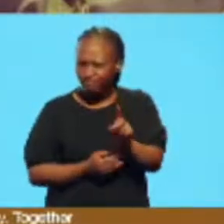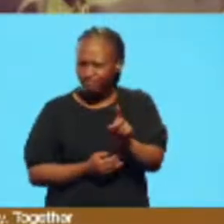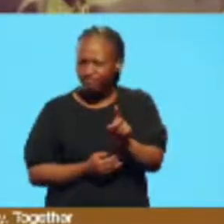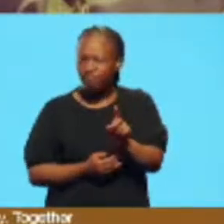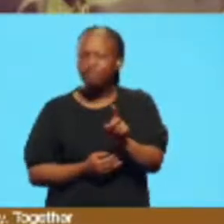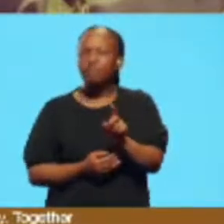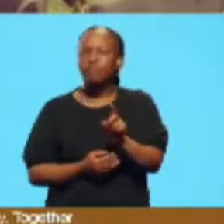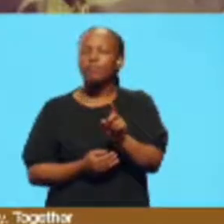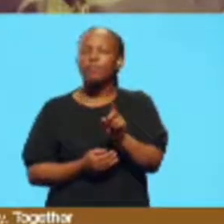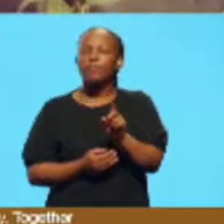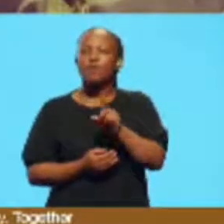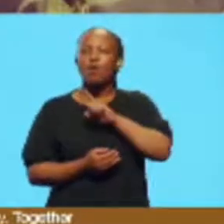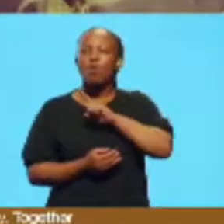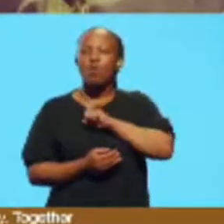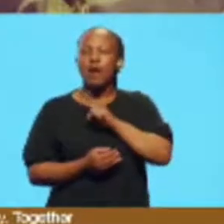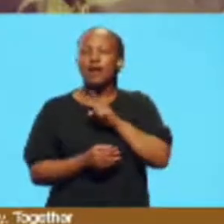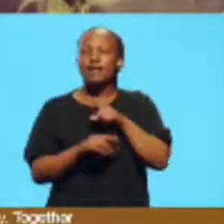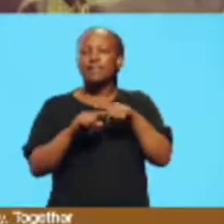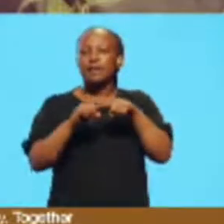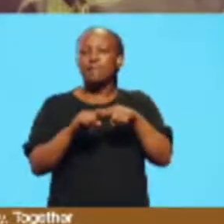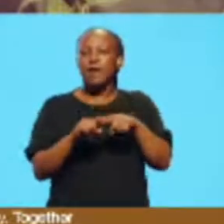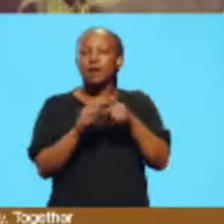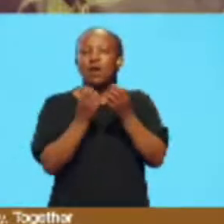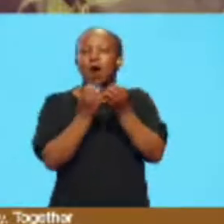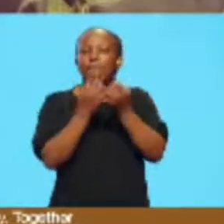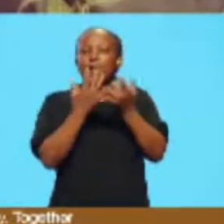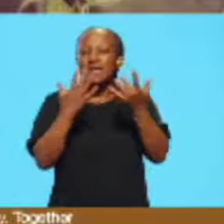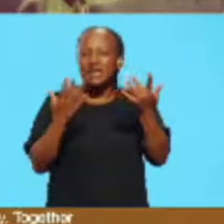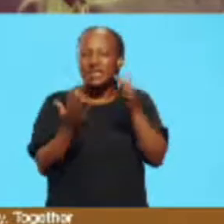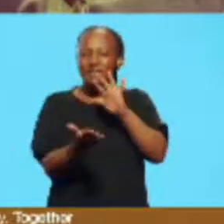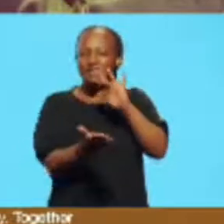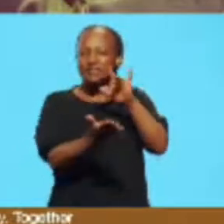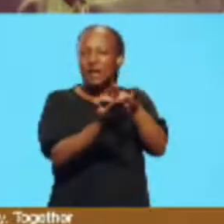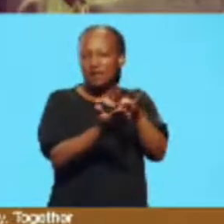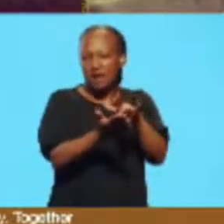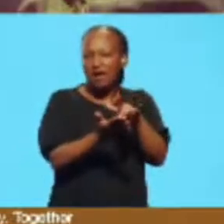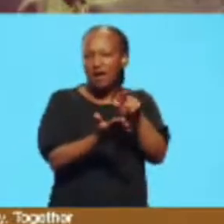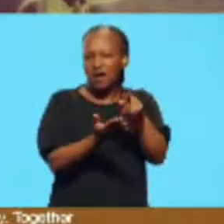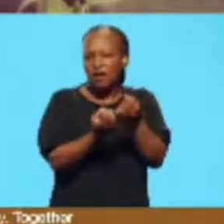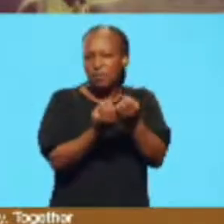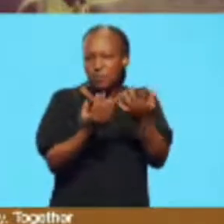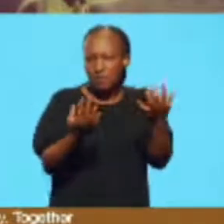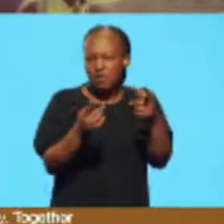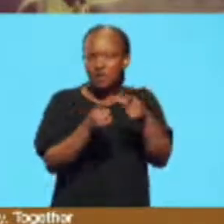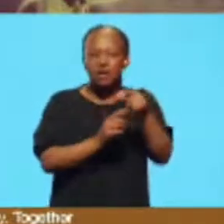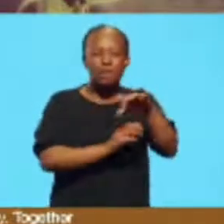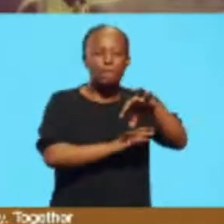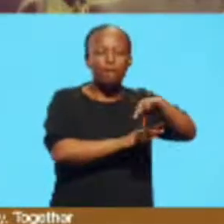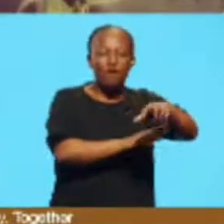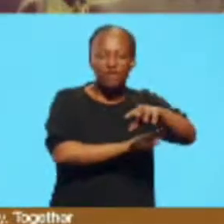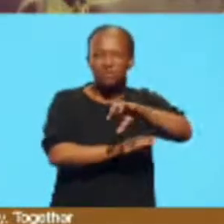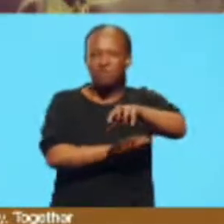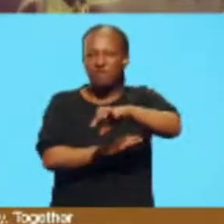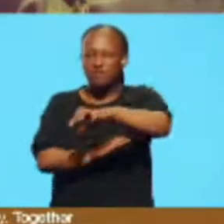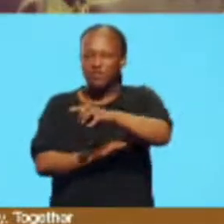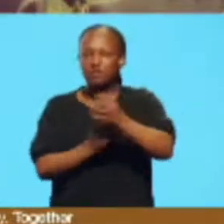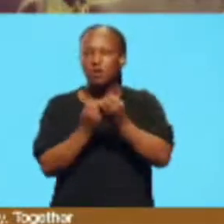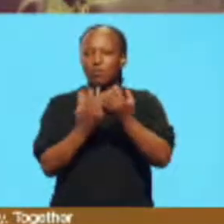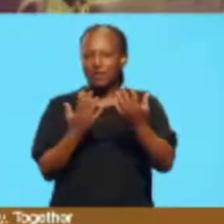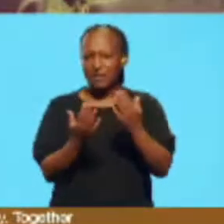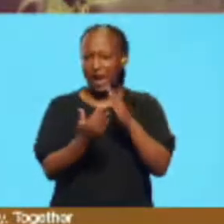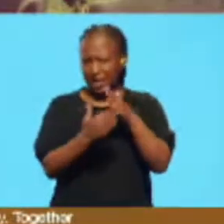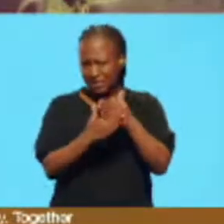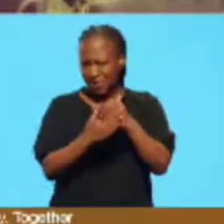of their numbers in the country and in respective provinces? Because